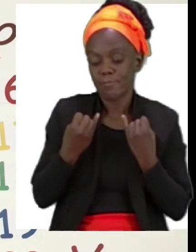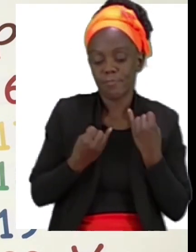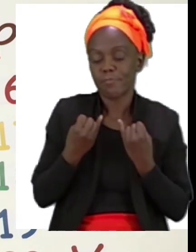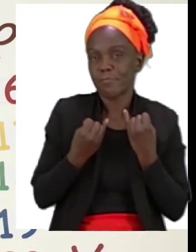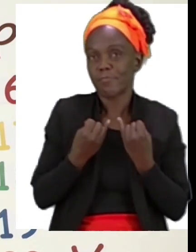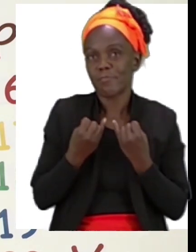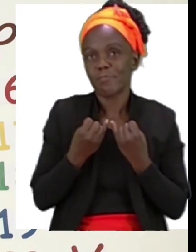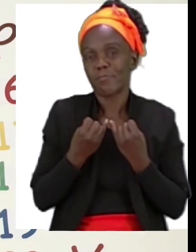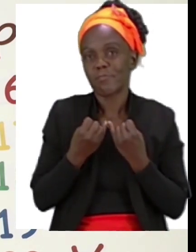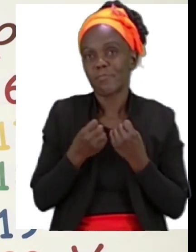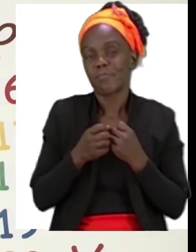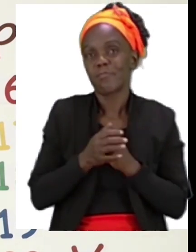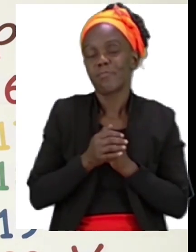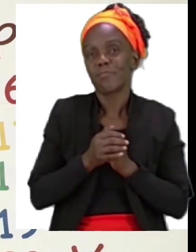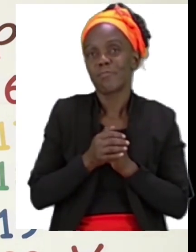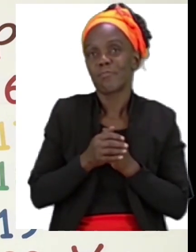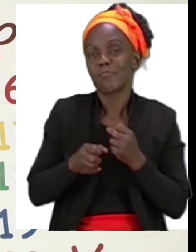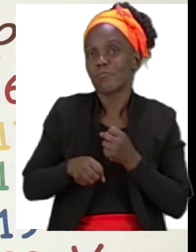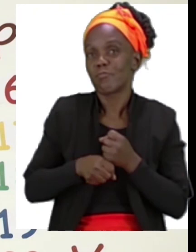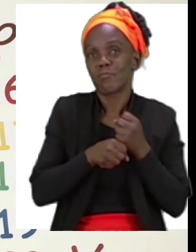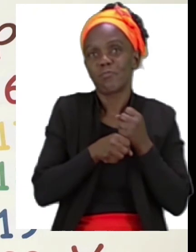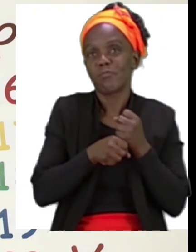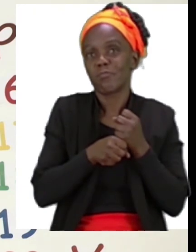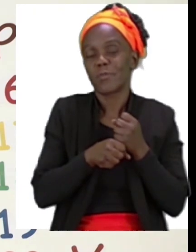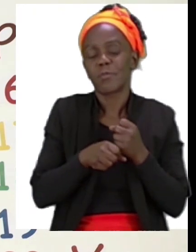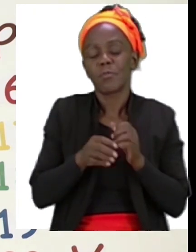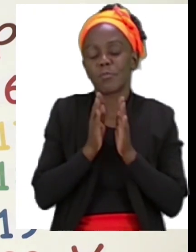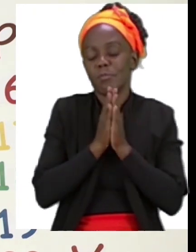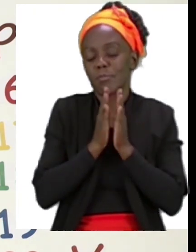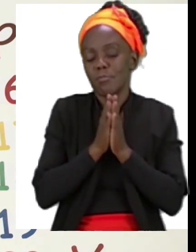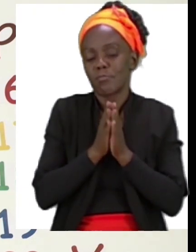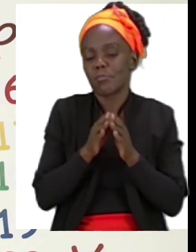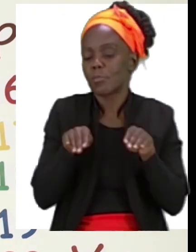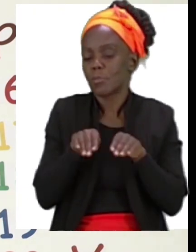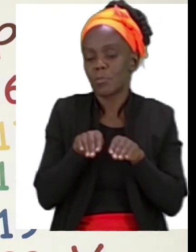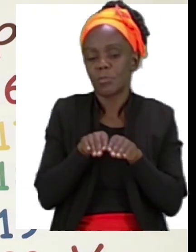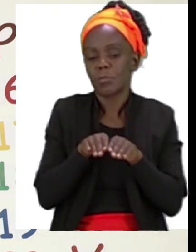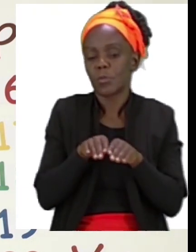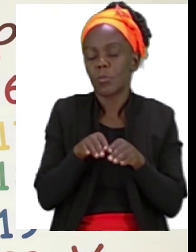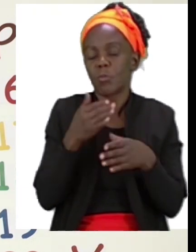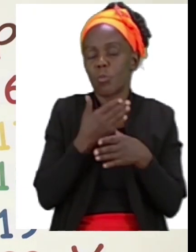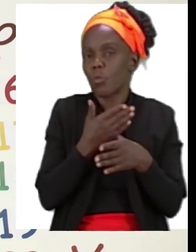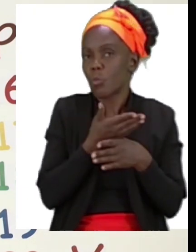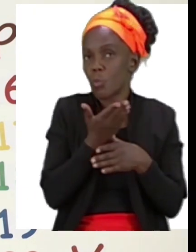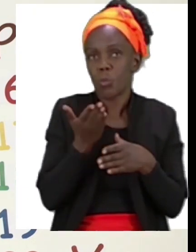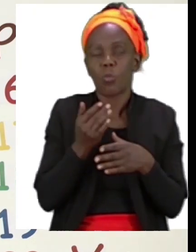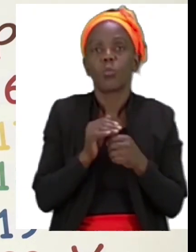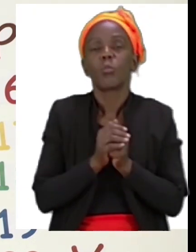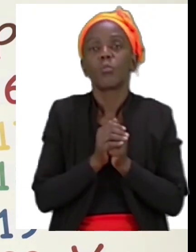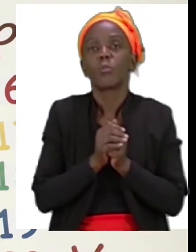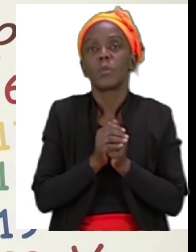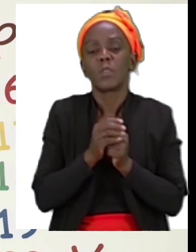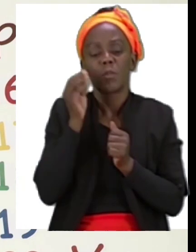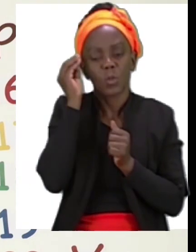want to encourage you to please try and do all the exercises by yourself. But if you are not able